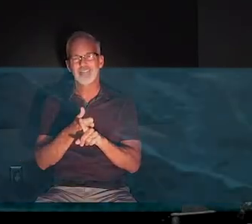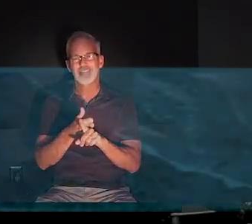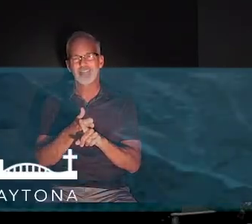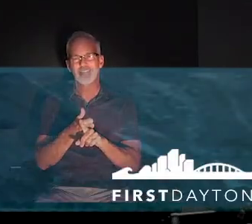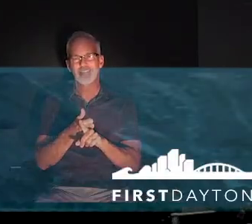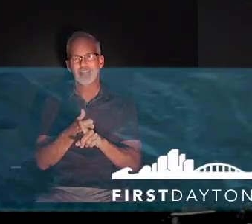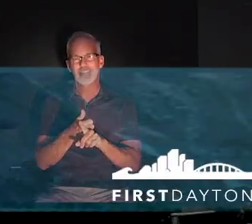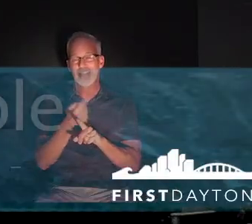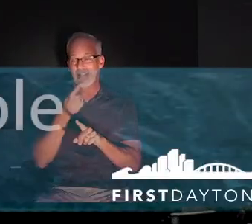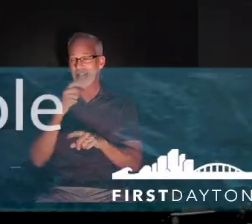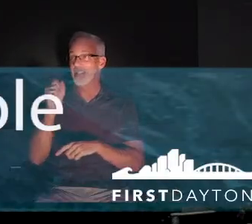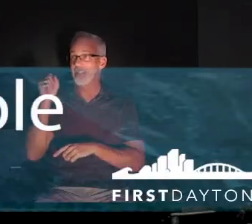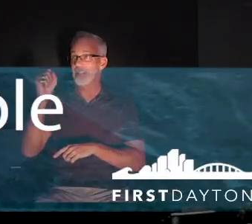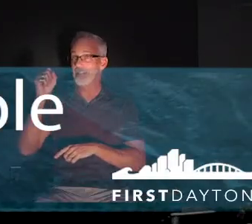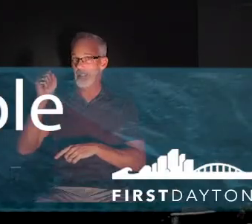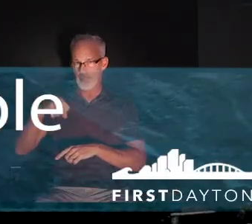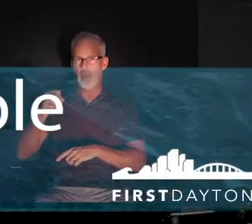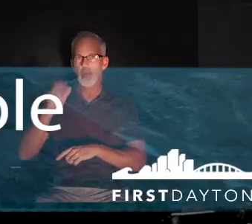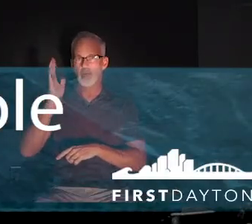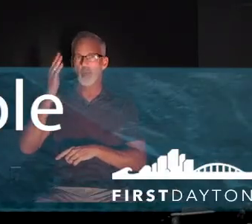He put his yes on the table.